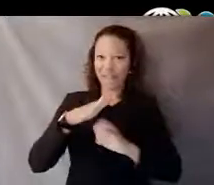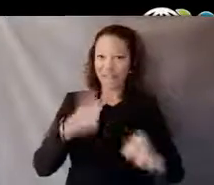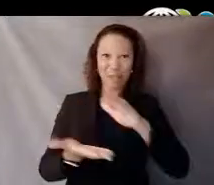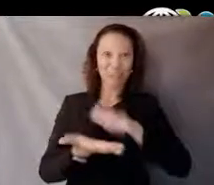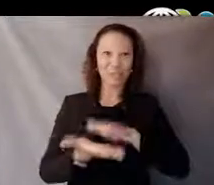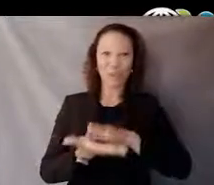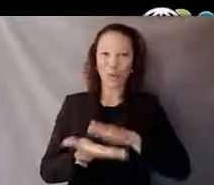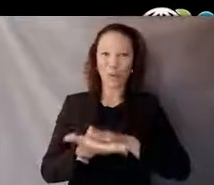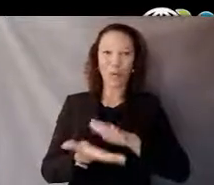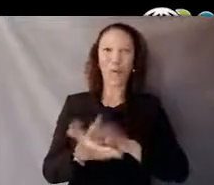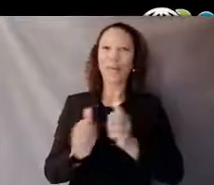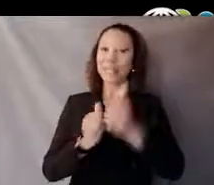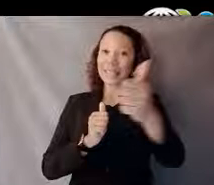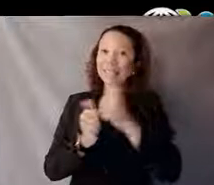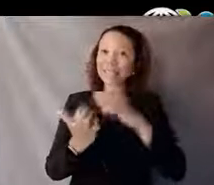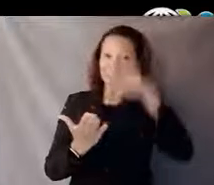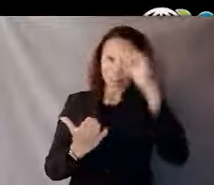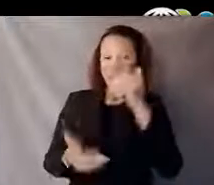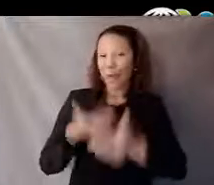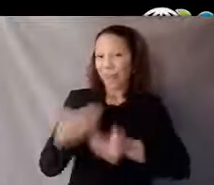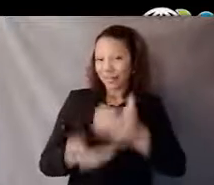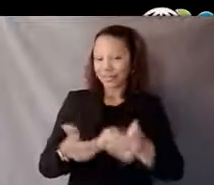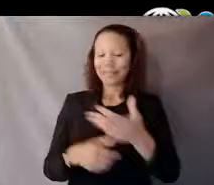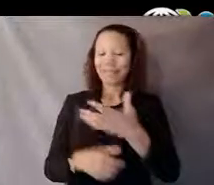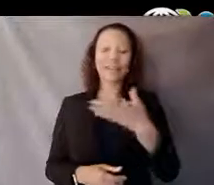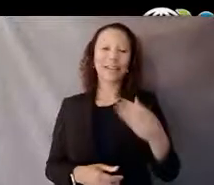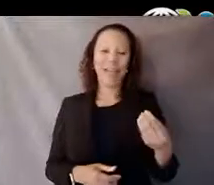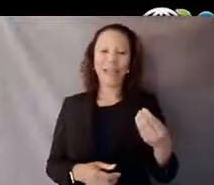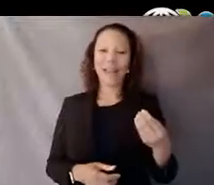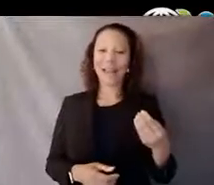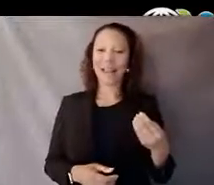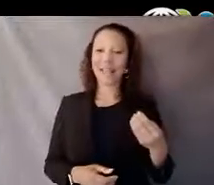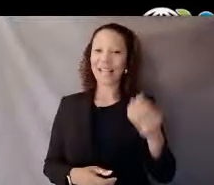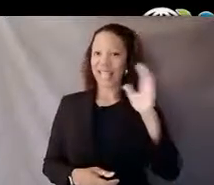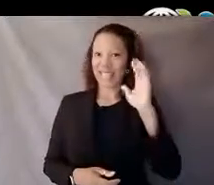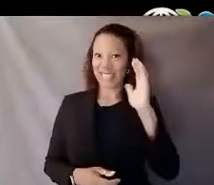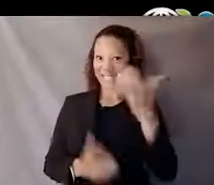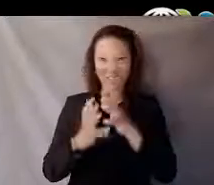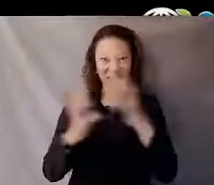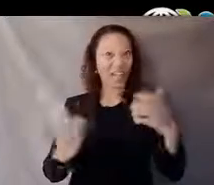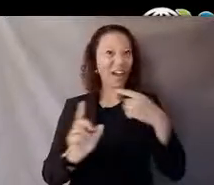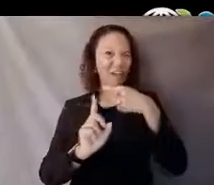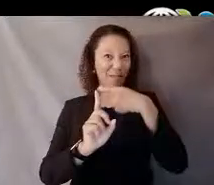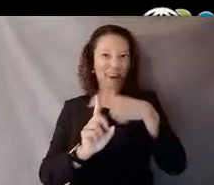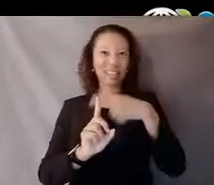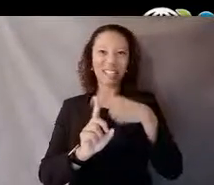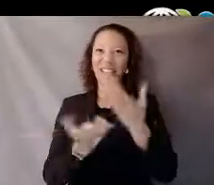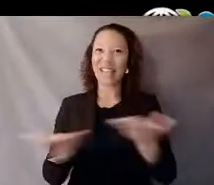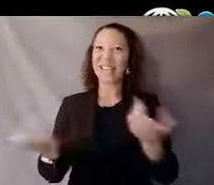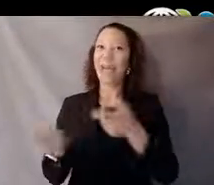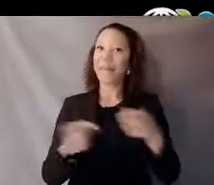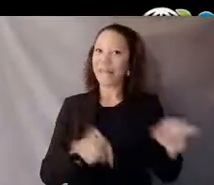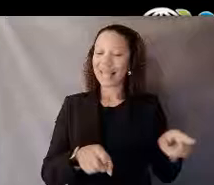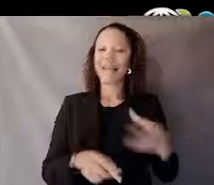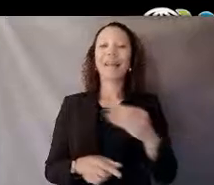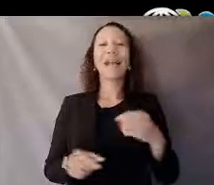school distance learning went, and it seems there's a lot of positive things happening out there. And then we're